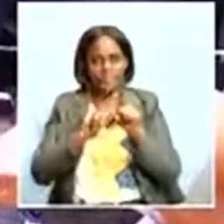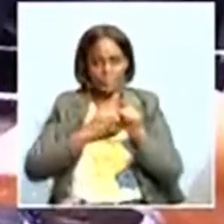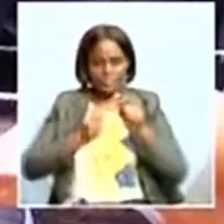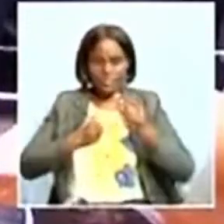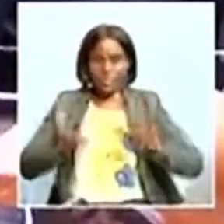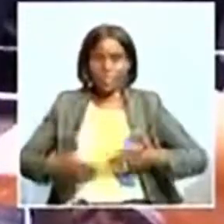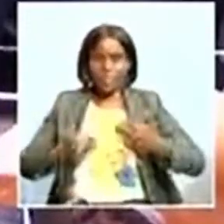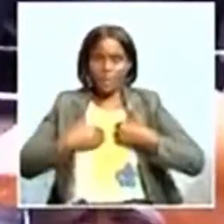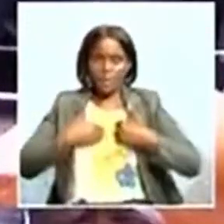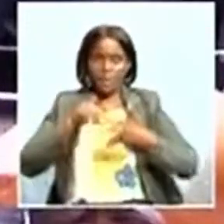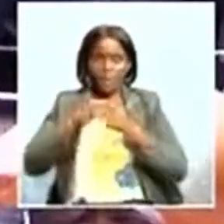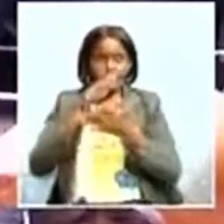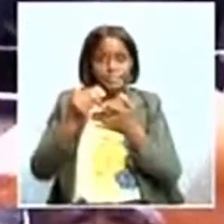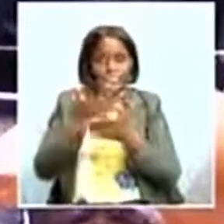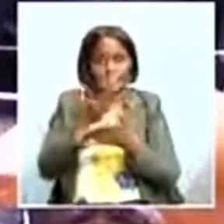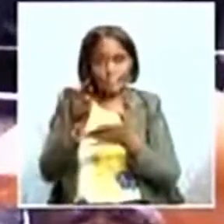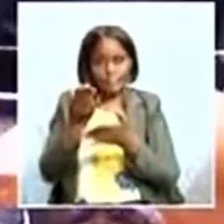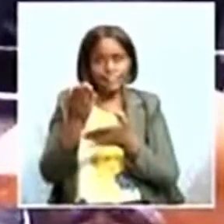that some of